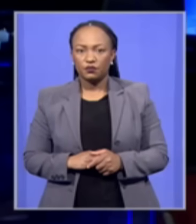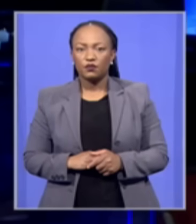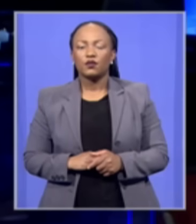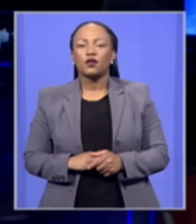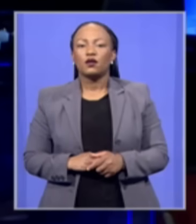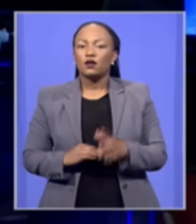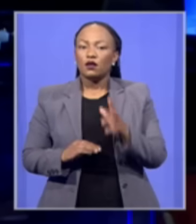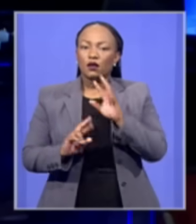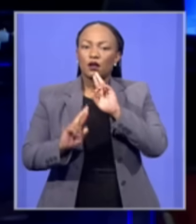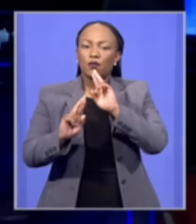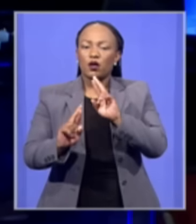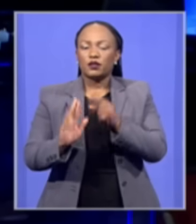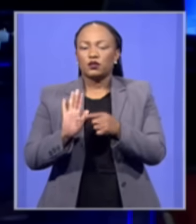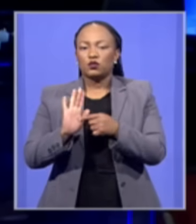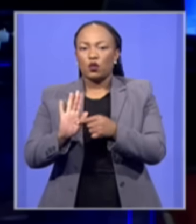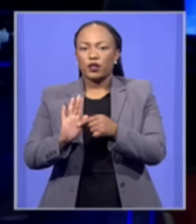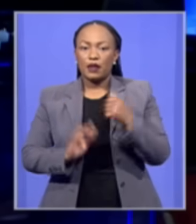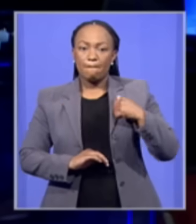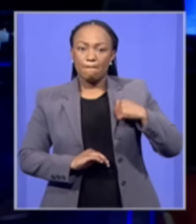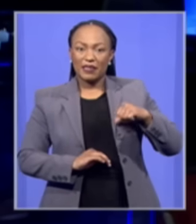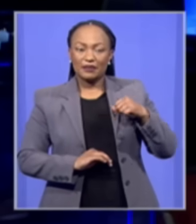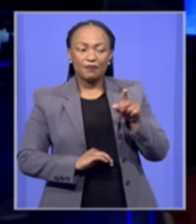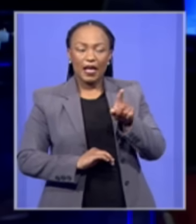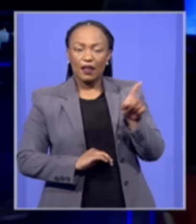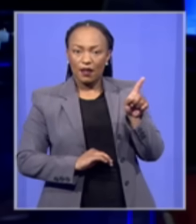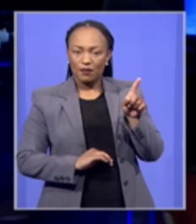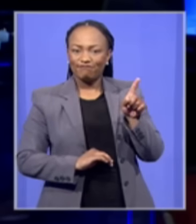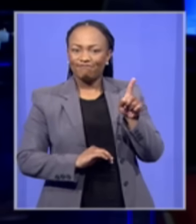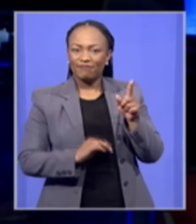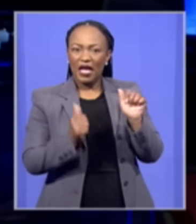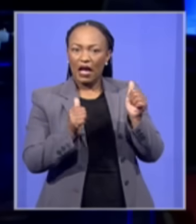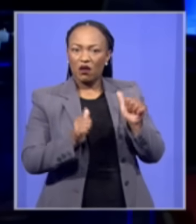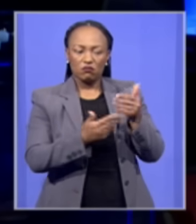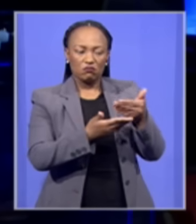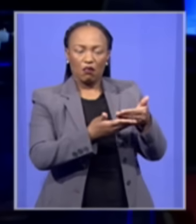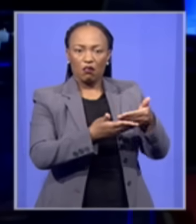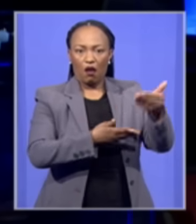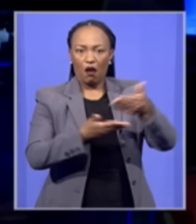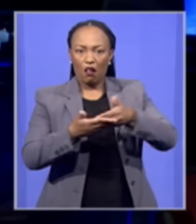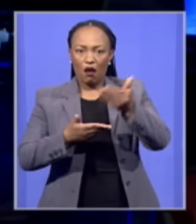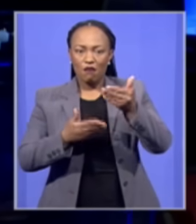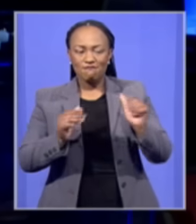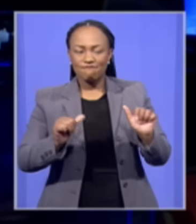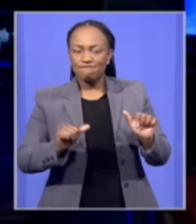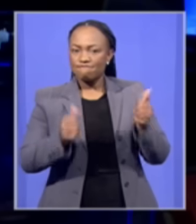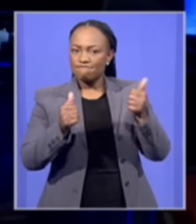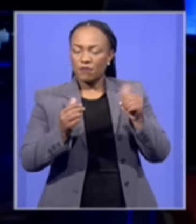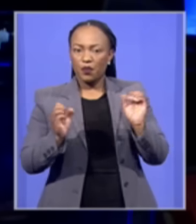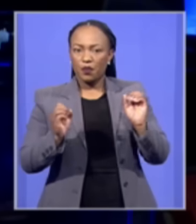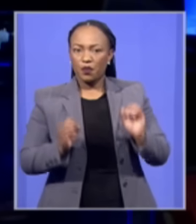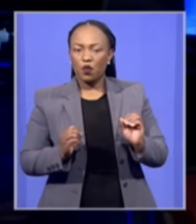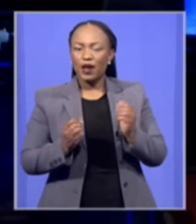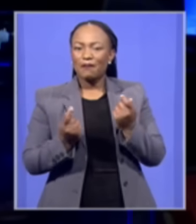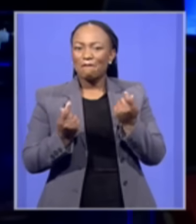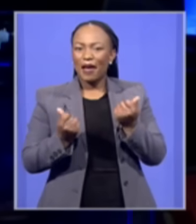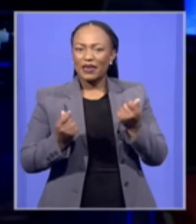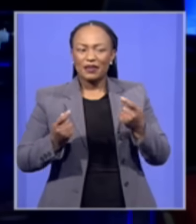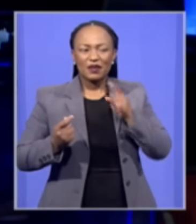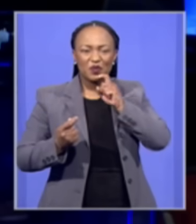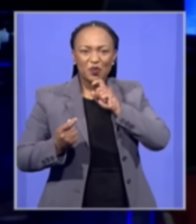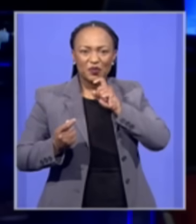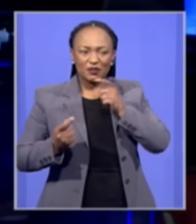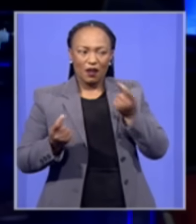Ditlaleo di supa ha bomasepala ba bangata ba sa sebetse hantle ba sa tsitsa ebile ba sena ditjhelete ka lebaka la tsamaiso e bohlaswa ya ditjhelete. Sena